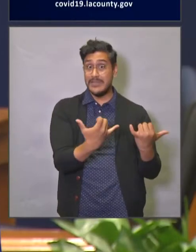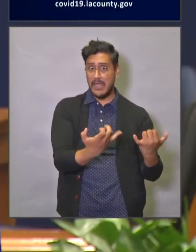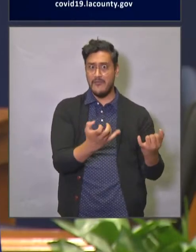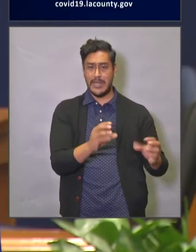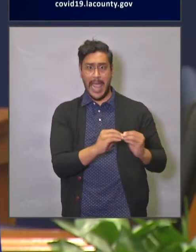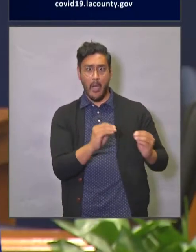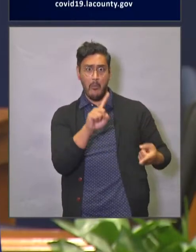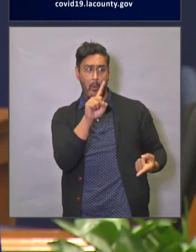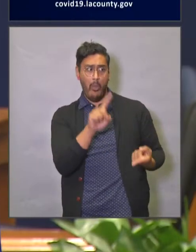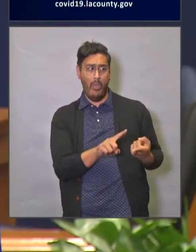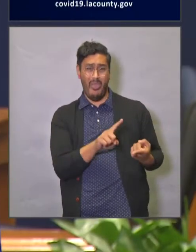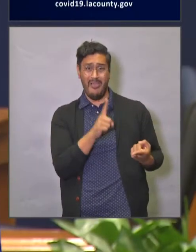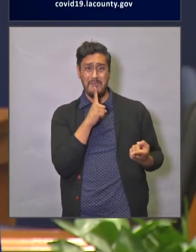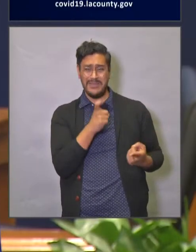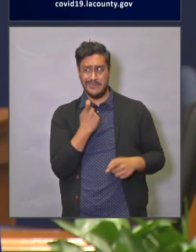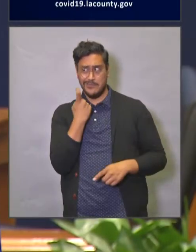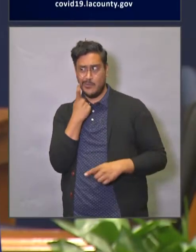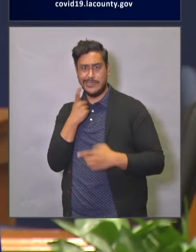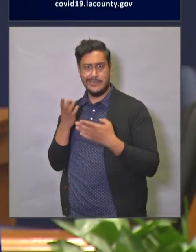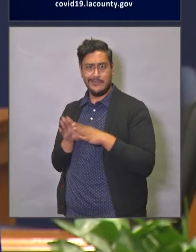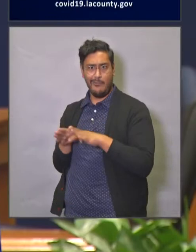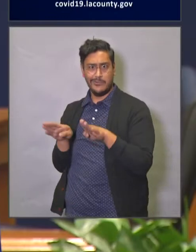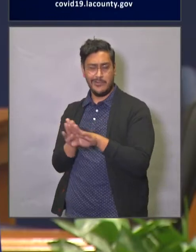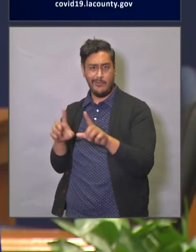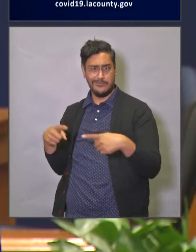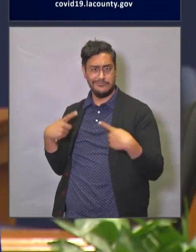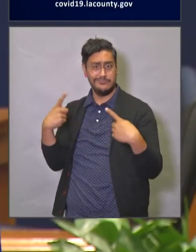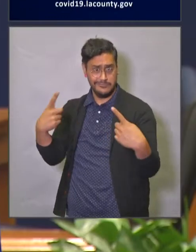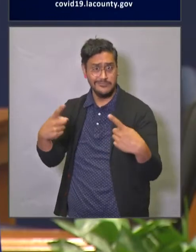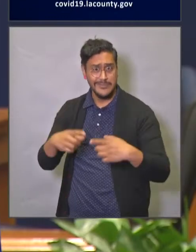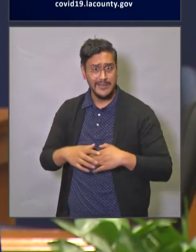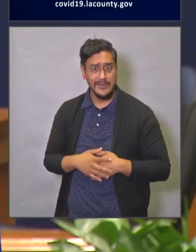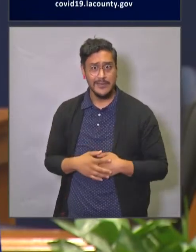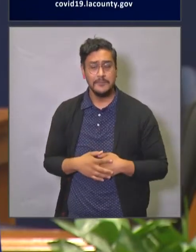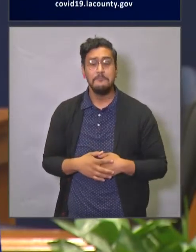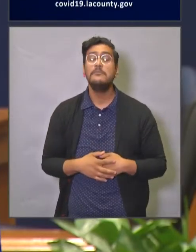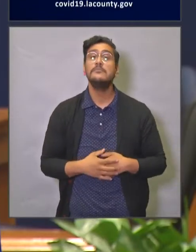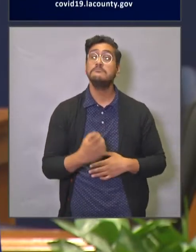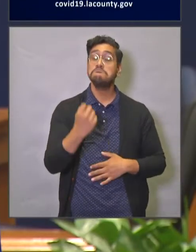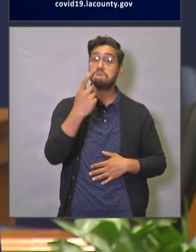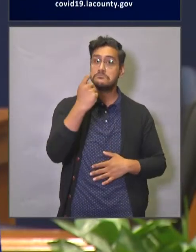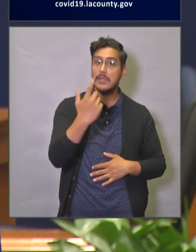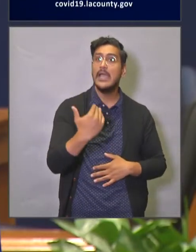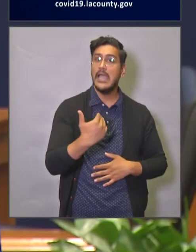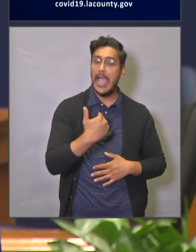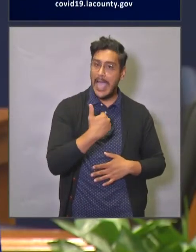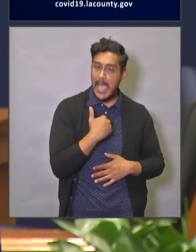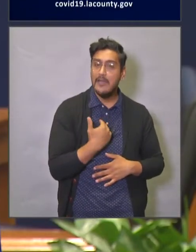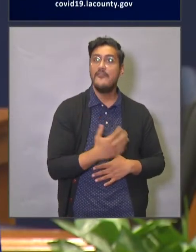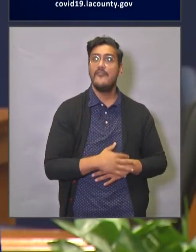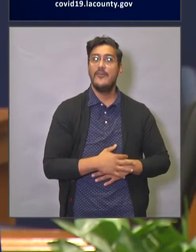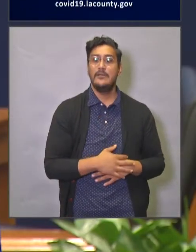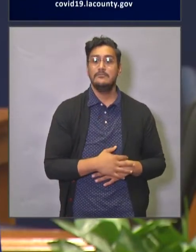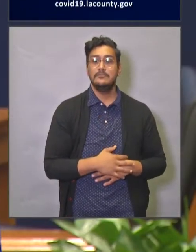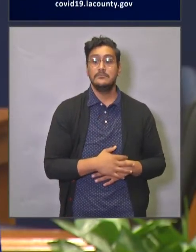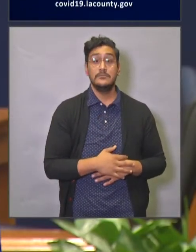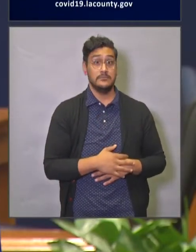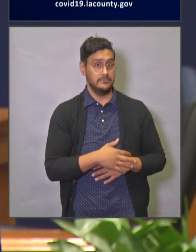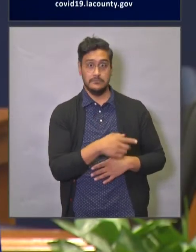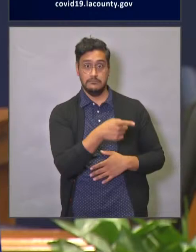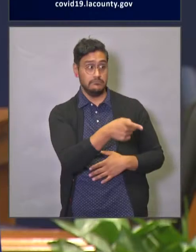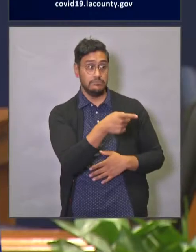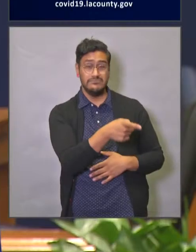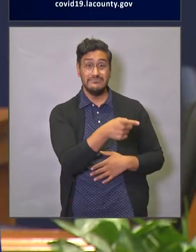a small way due to these recent closures over the past couple of days, there continues to be a very large number of unfilled